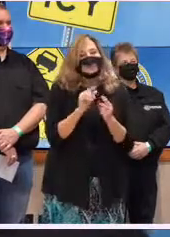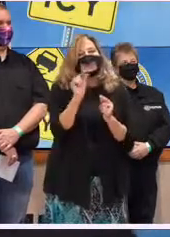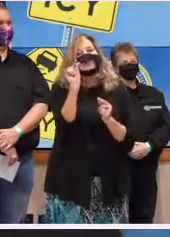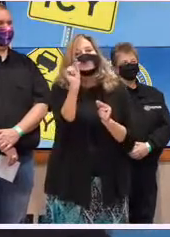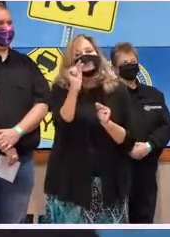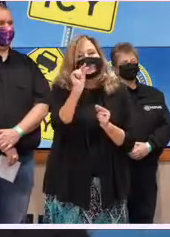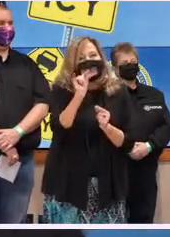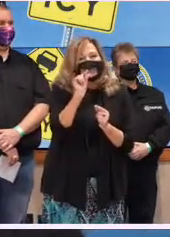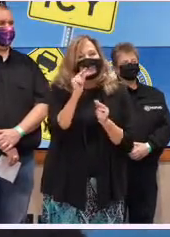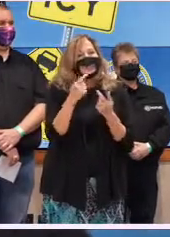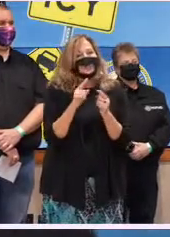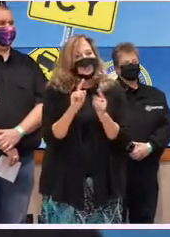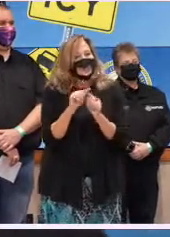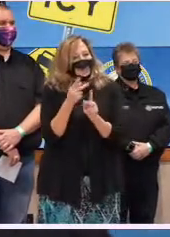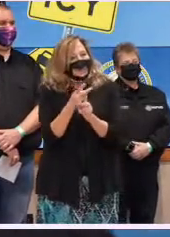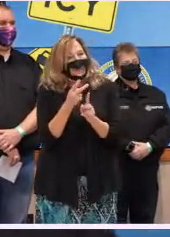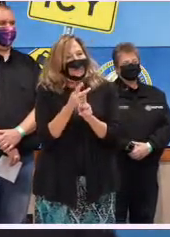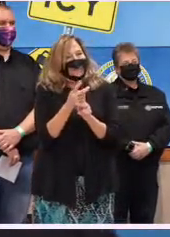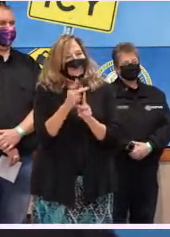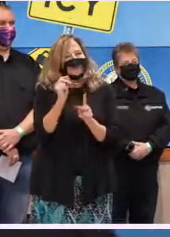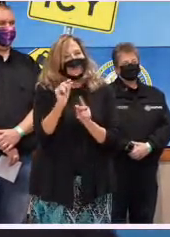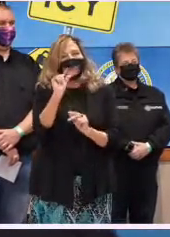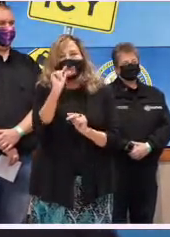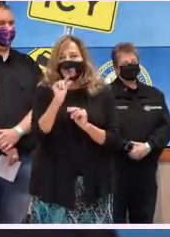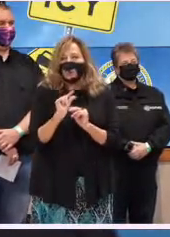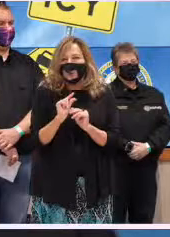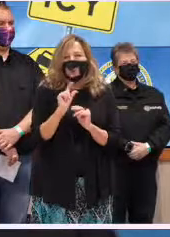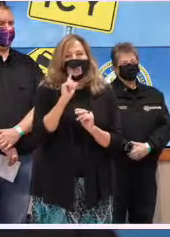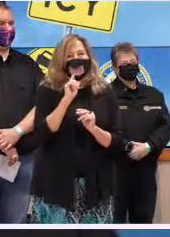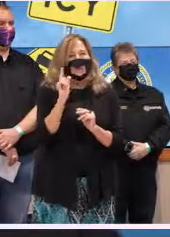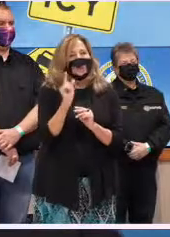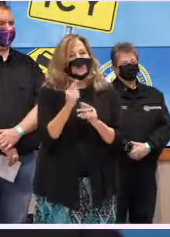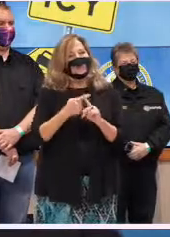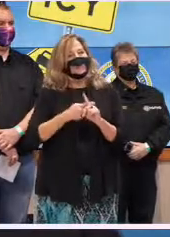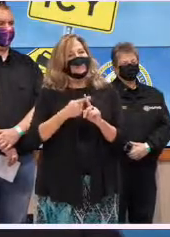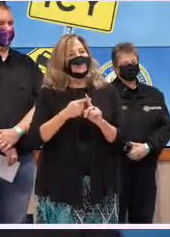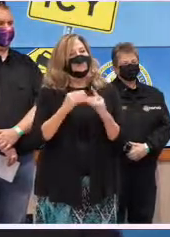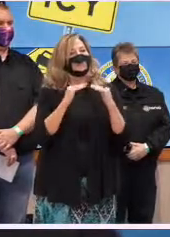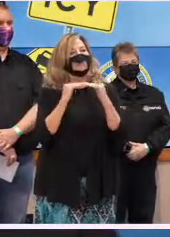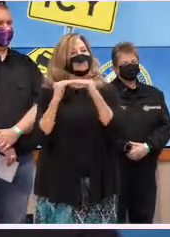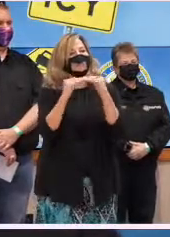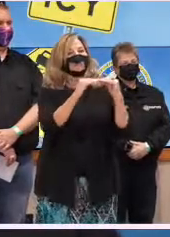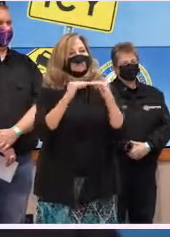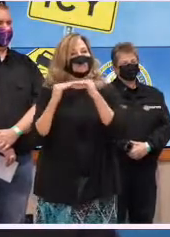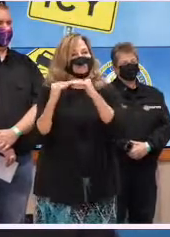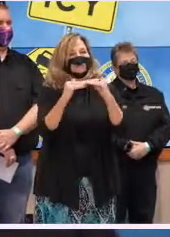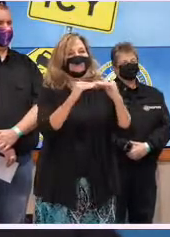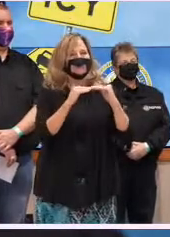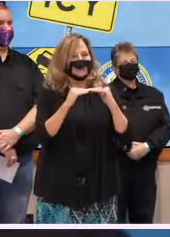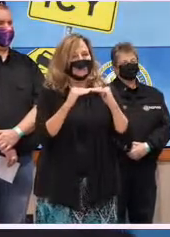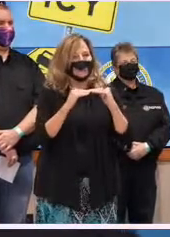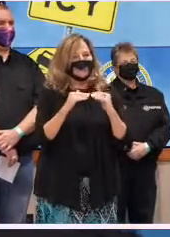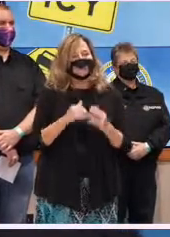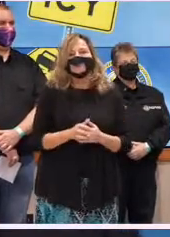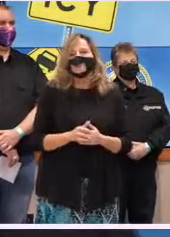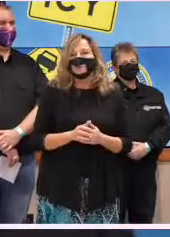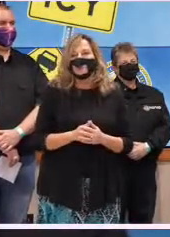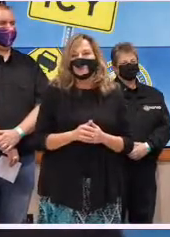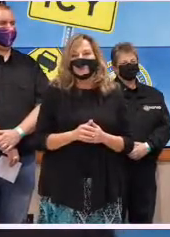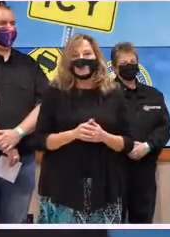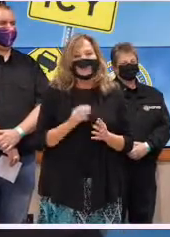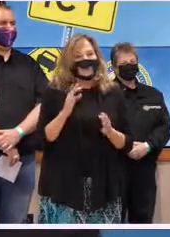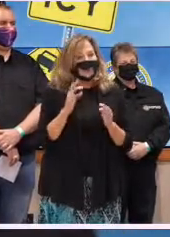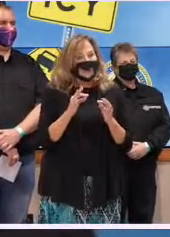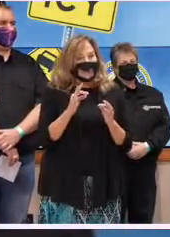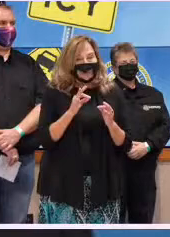bit, down to 72, for example, for everyone, so we don't overload the system. And then if there are any